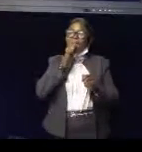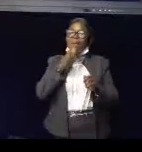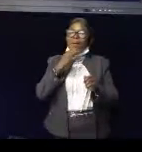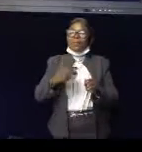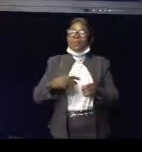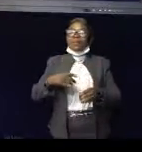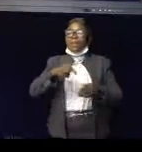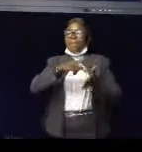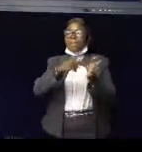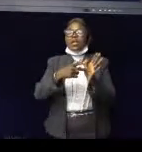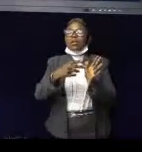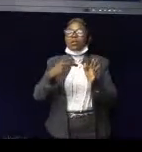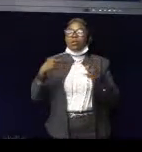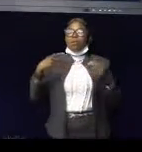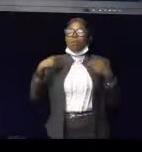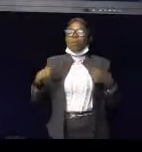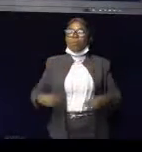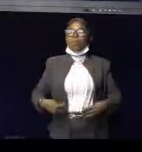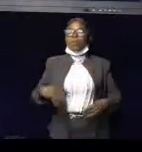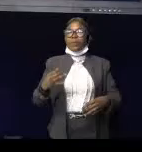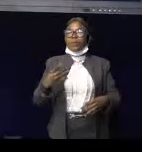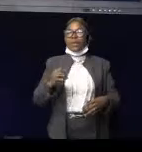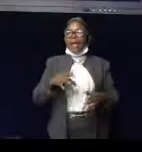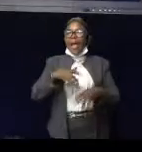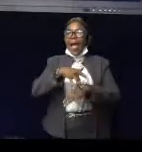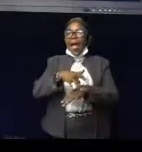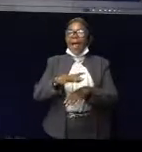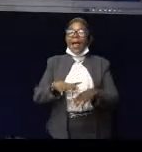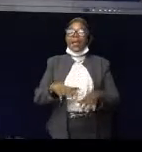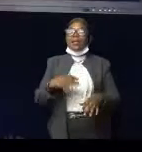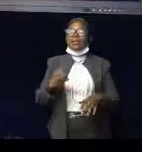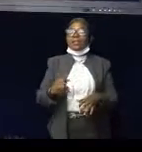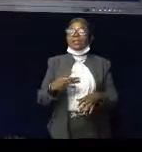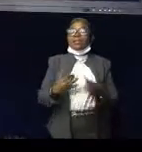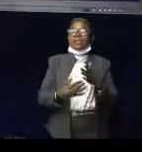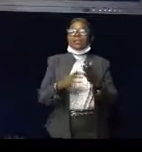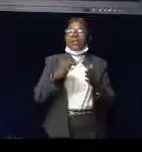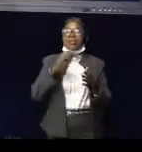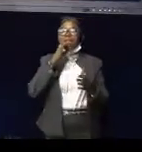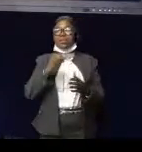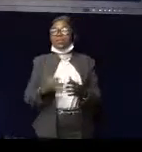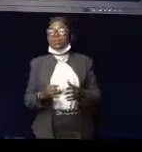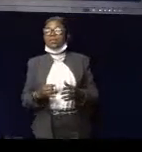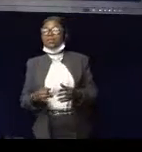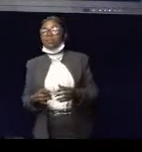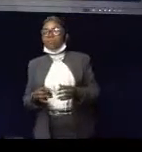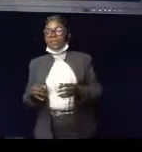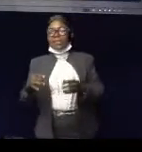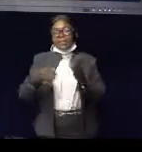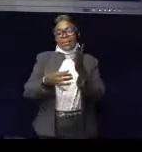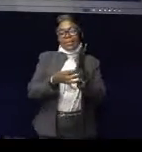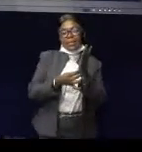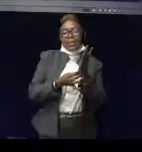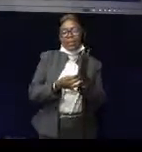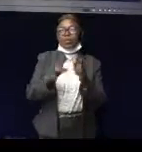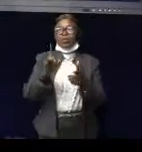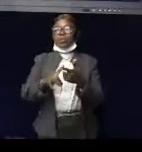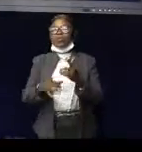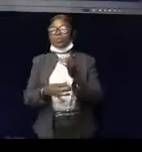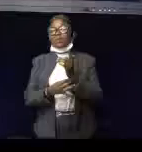disease, which spread through exchange of body fluid, herpes spread through